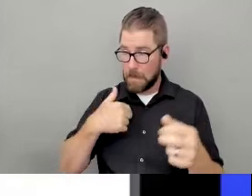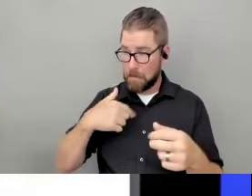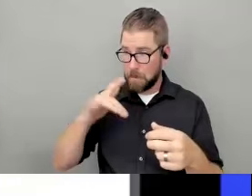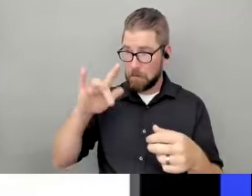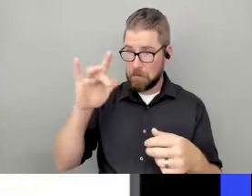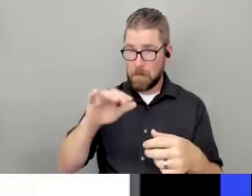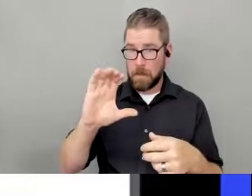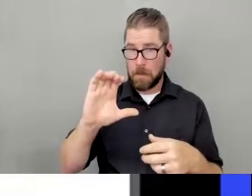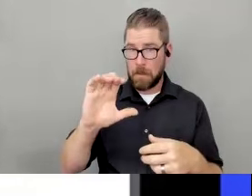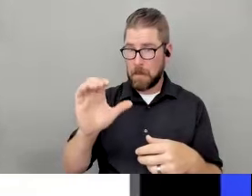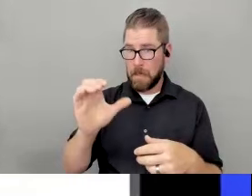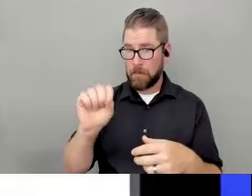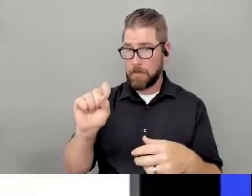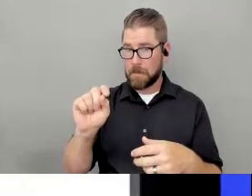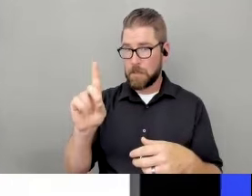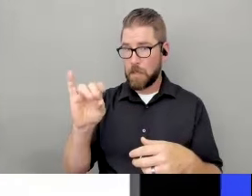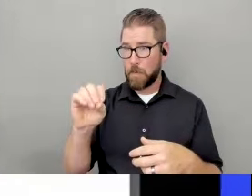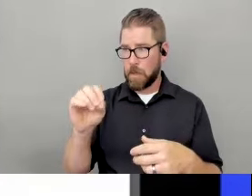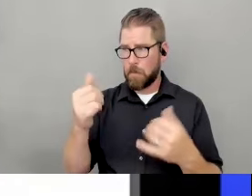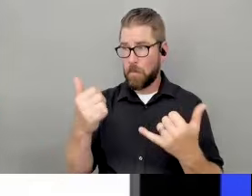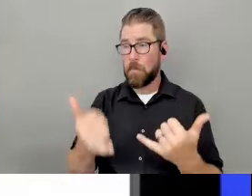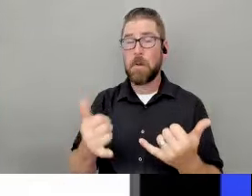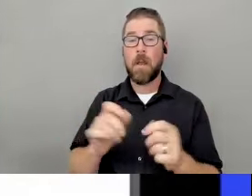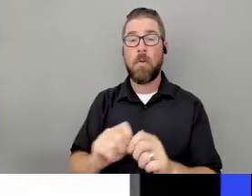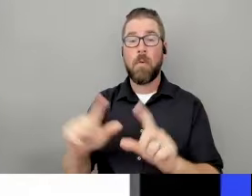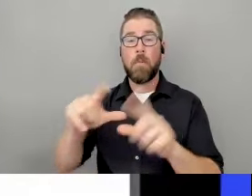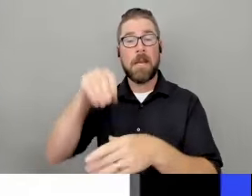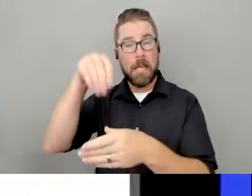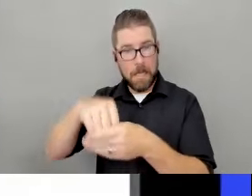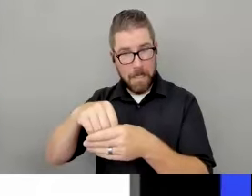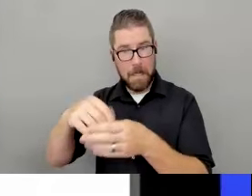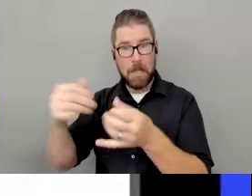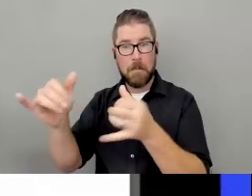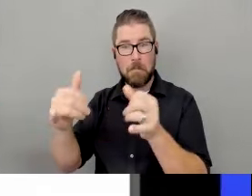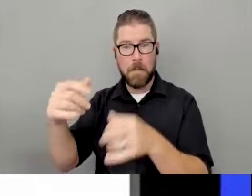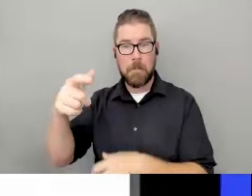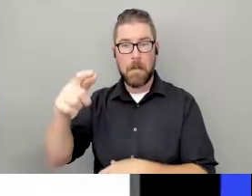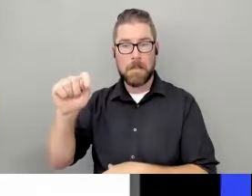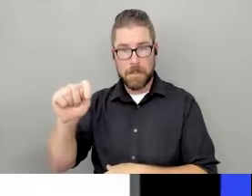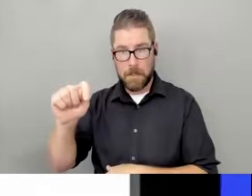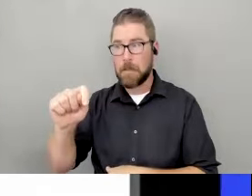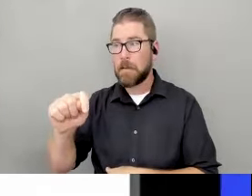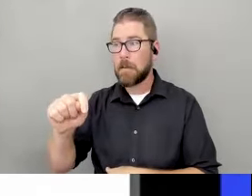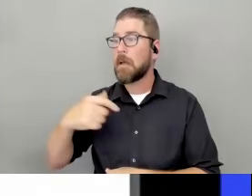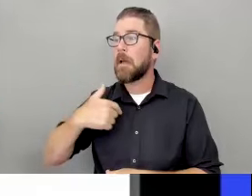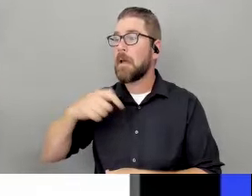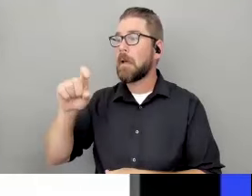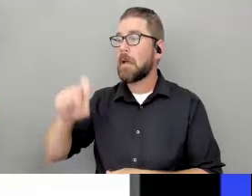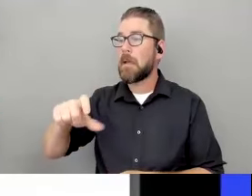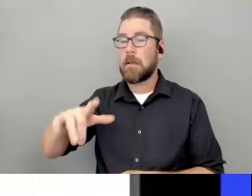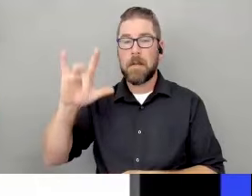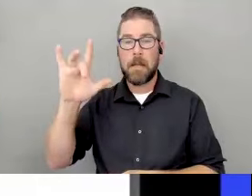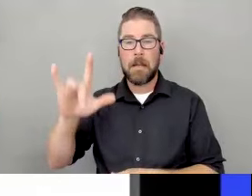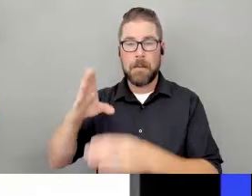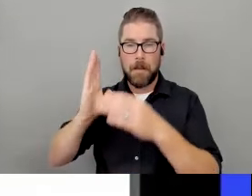video, it opens it up in PlayPosit, and I have to choose done. And now my video is in PlayPosit,